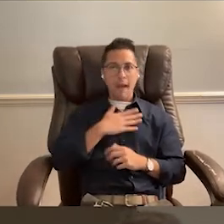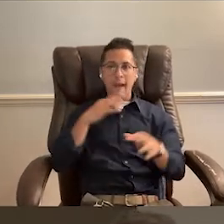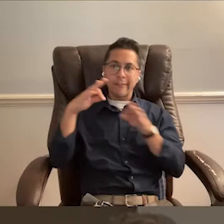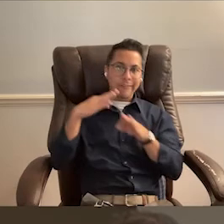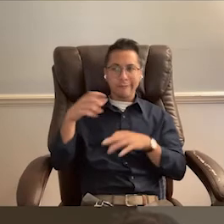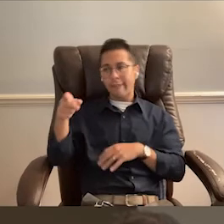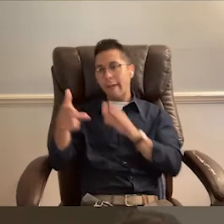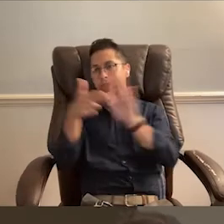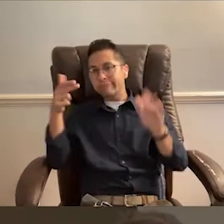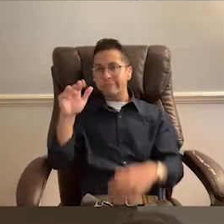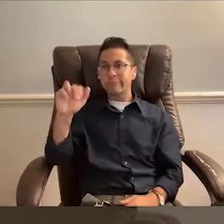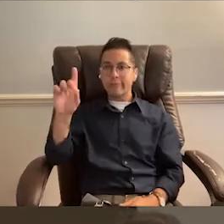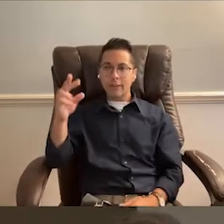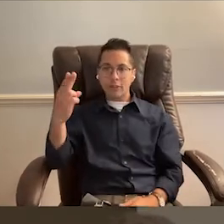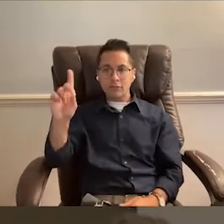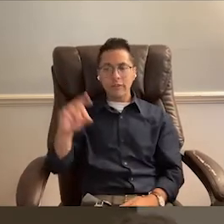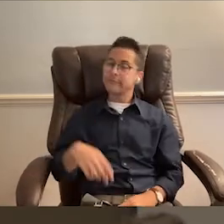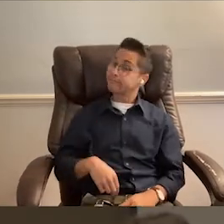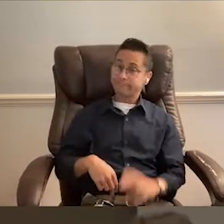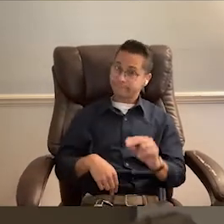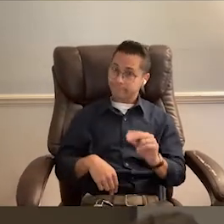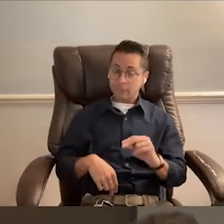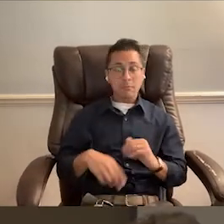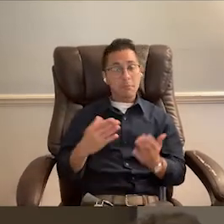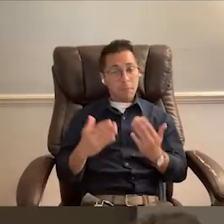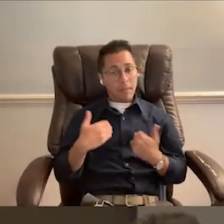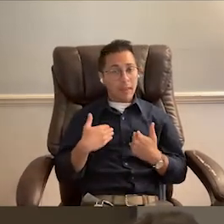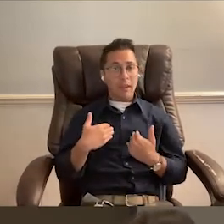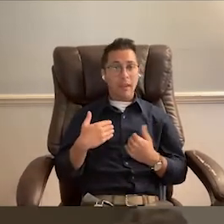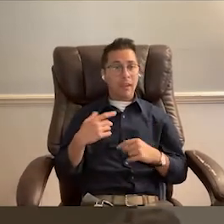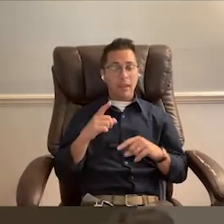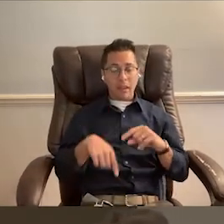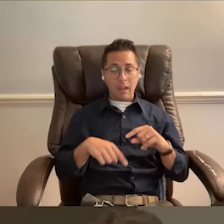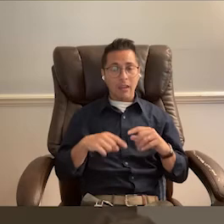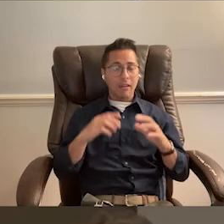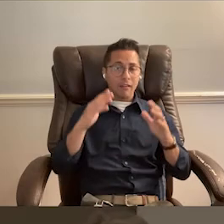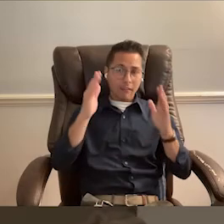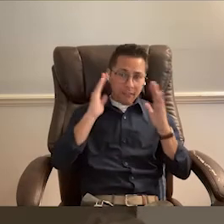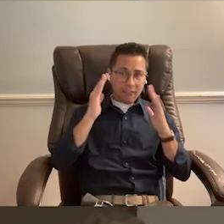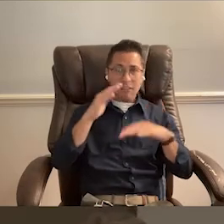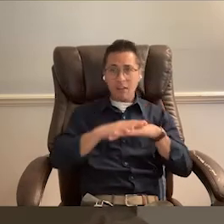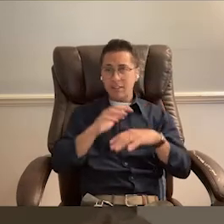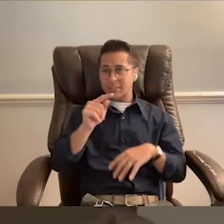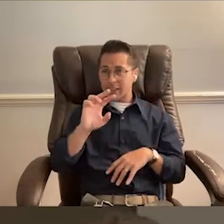you can't just say just because they don't understand instructions they have ADHD. It also has difficulty focusing on